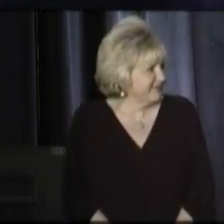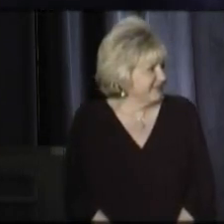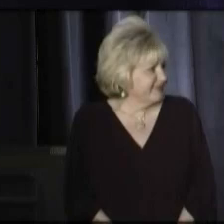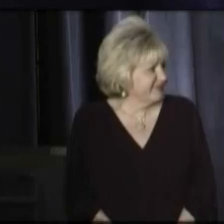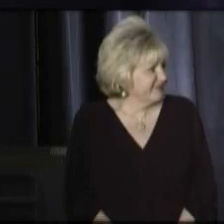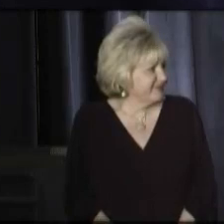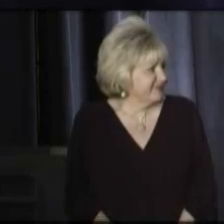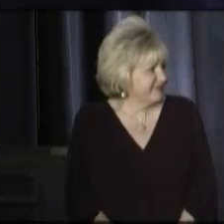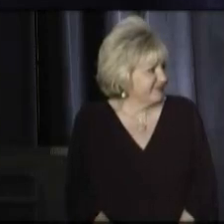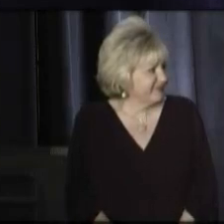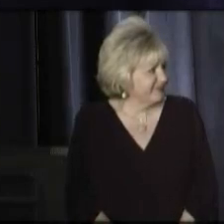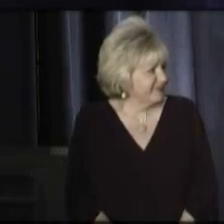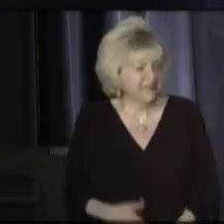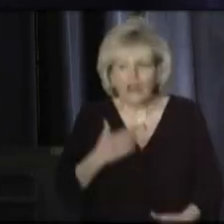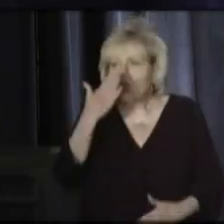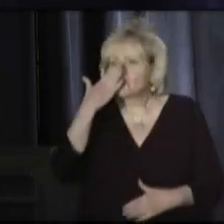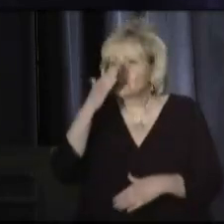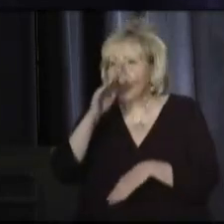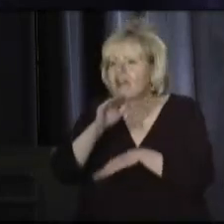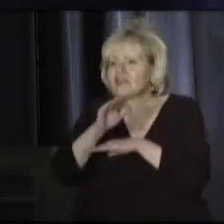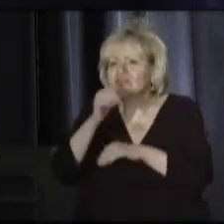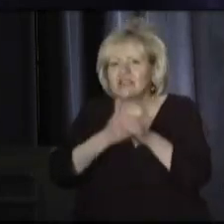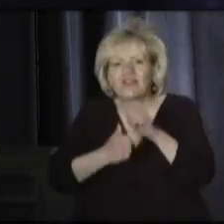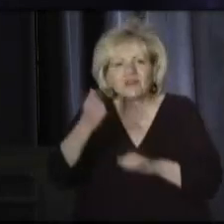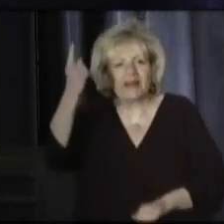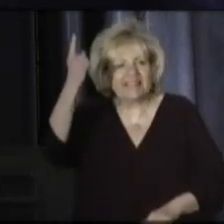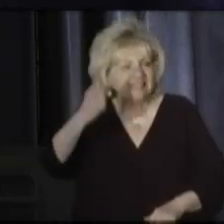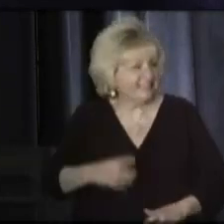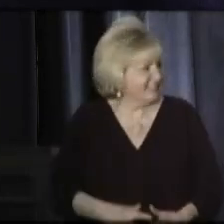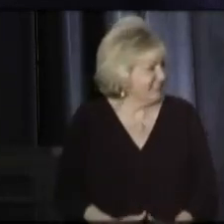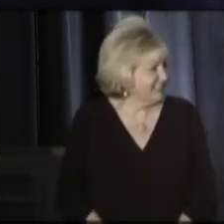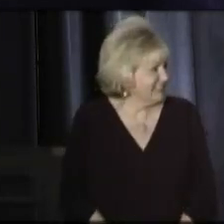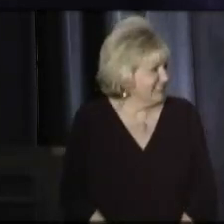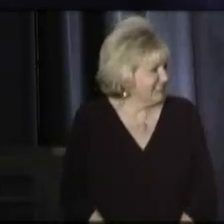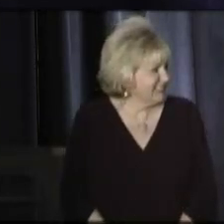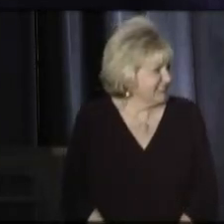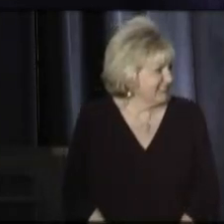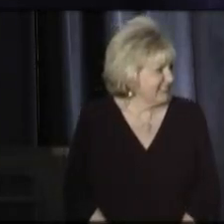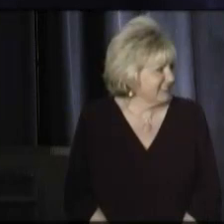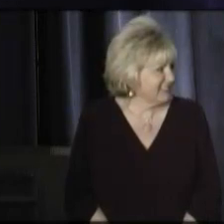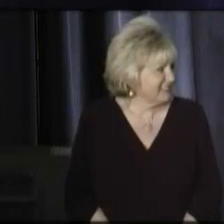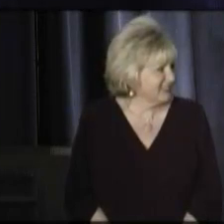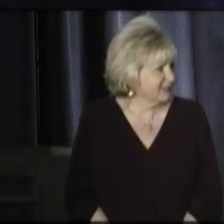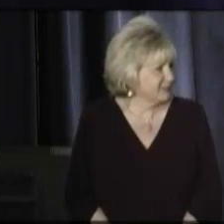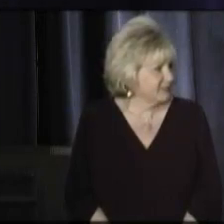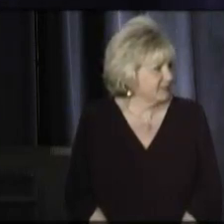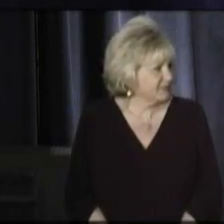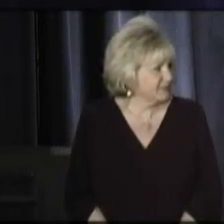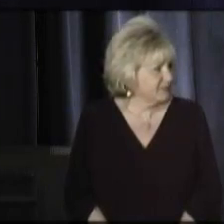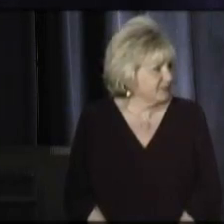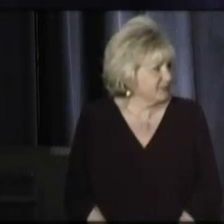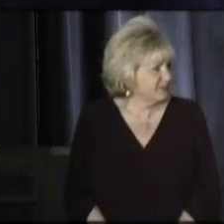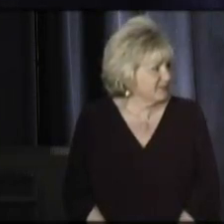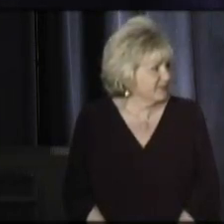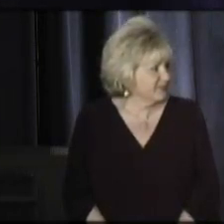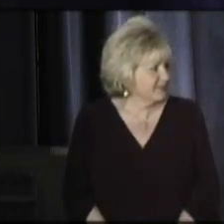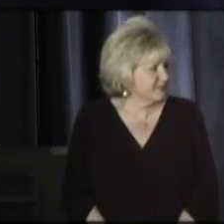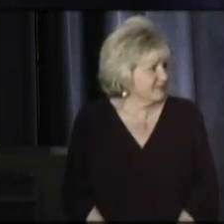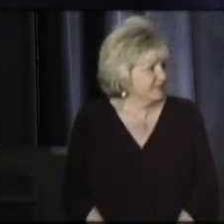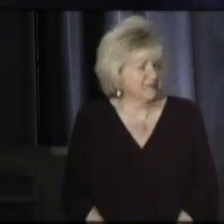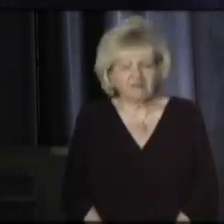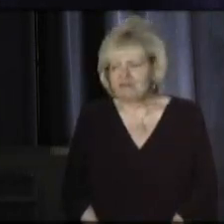book. Sometimes I sat on the toilet with the book in my hands, feet and legs stinging a numb vibration.